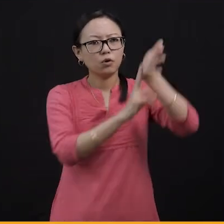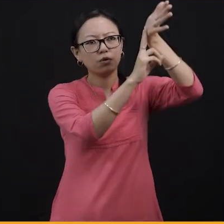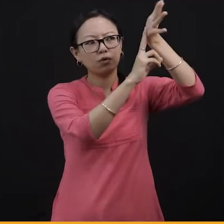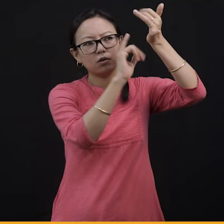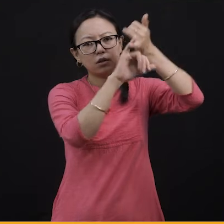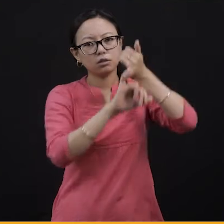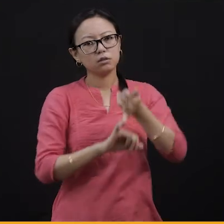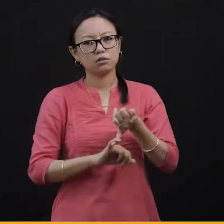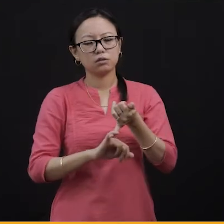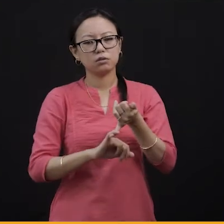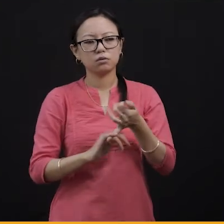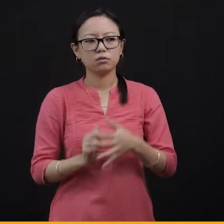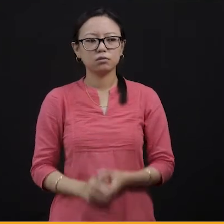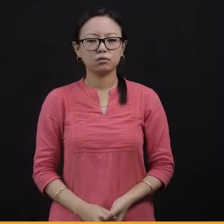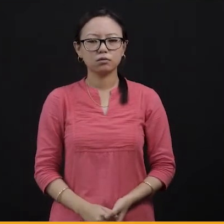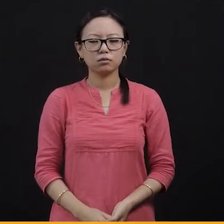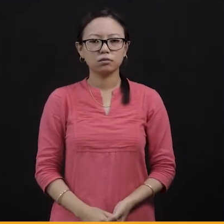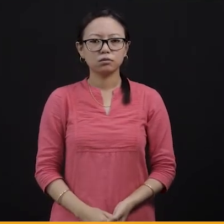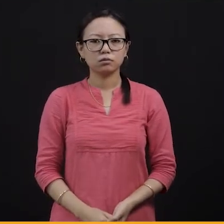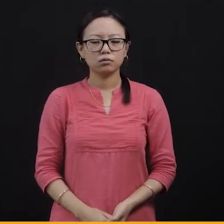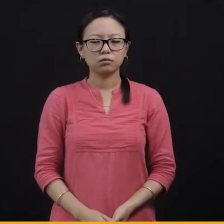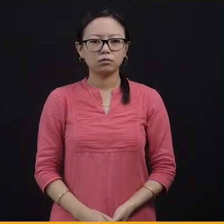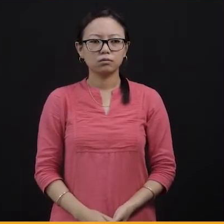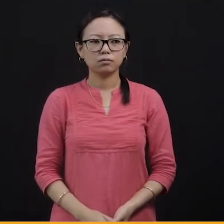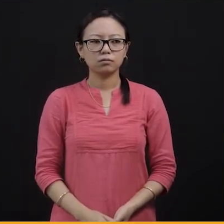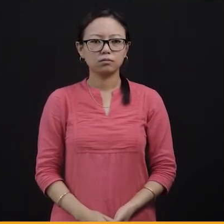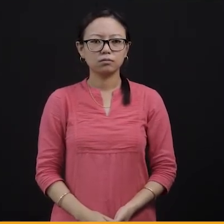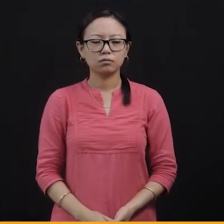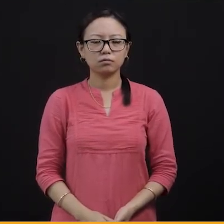right, about these two poles.